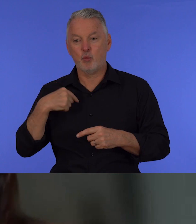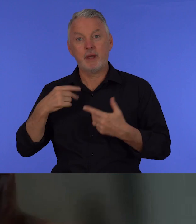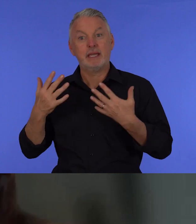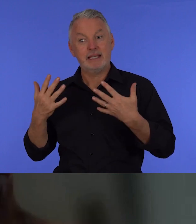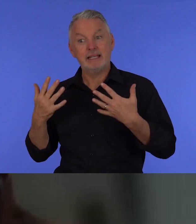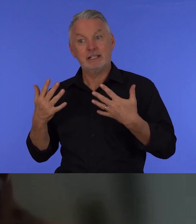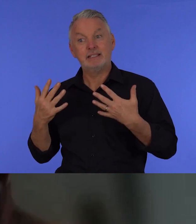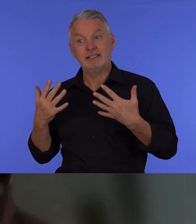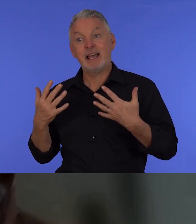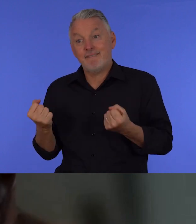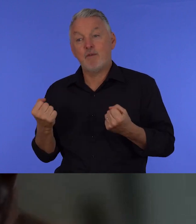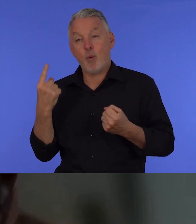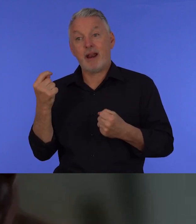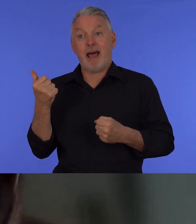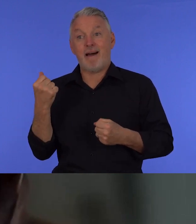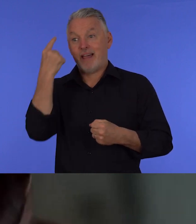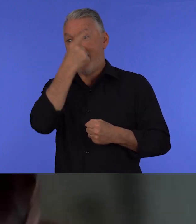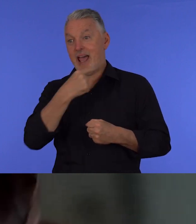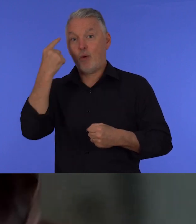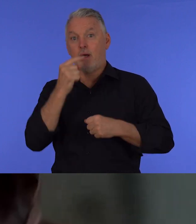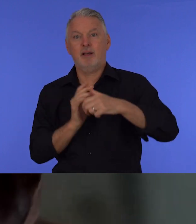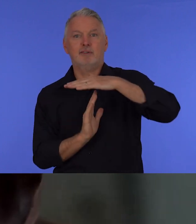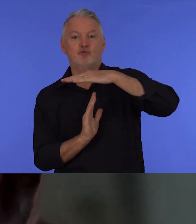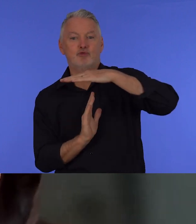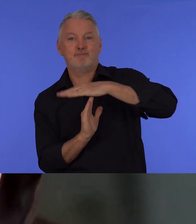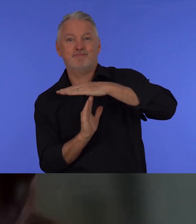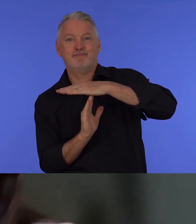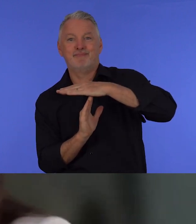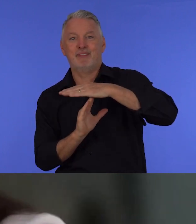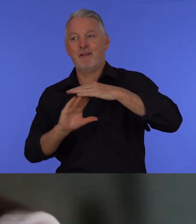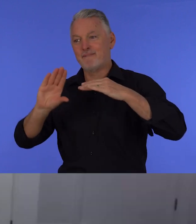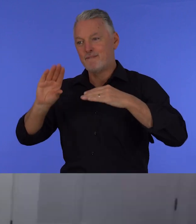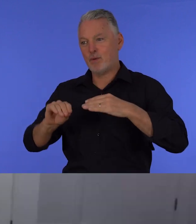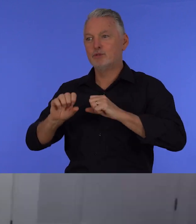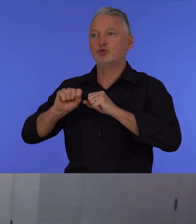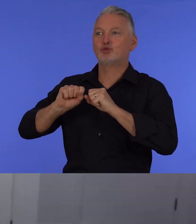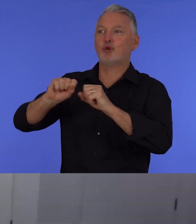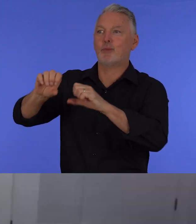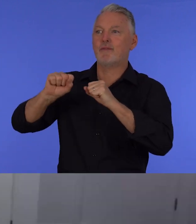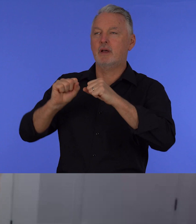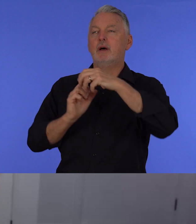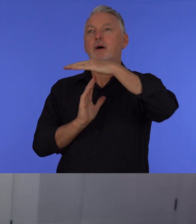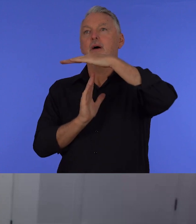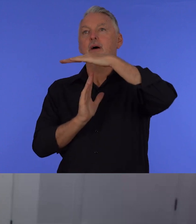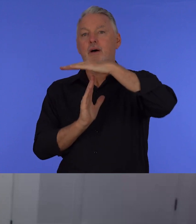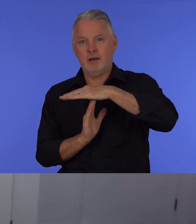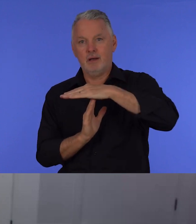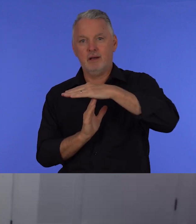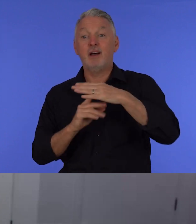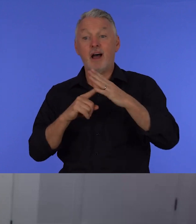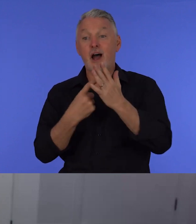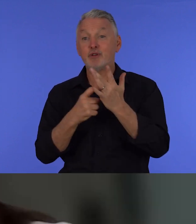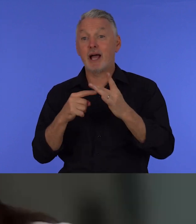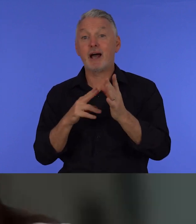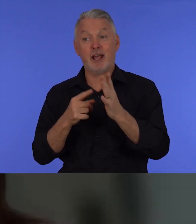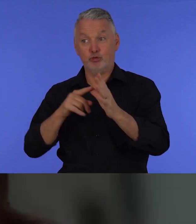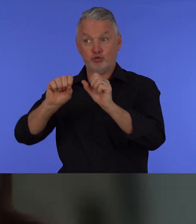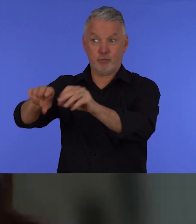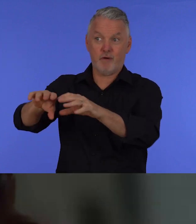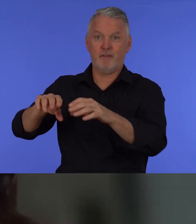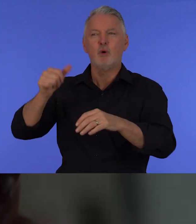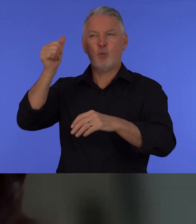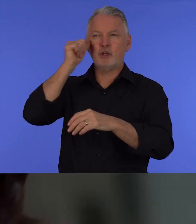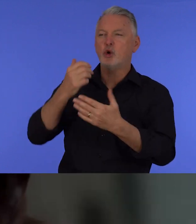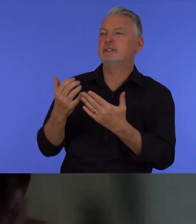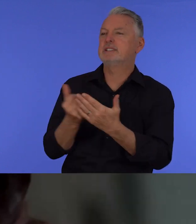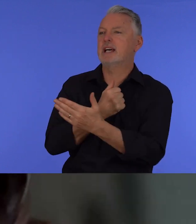a sort of a practical thing is that we get an hour and a half to ourselves. So from a point of view is like